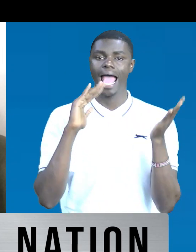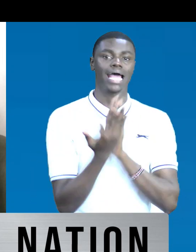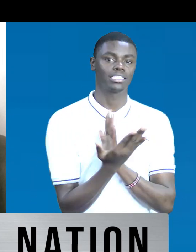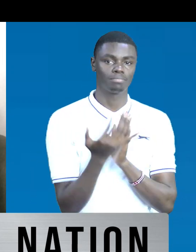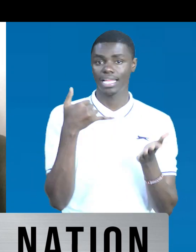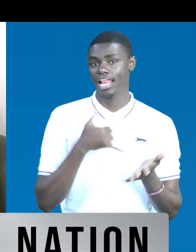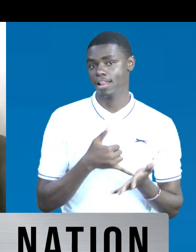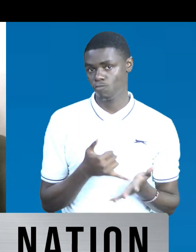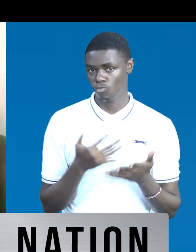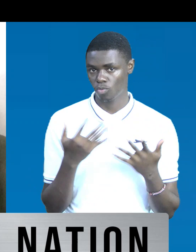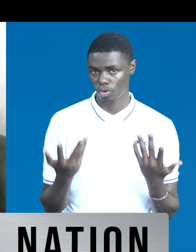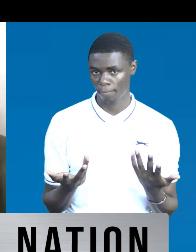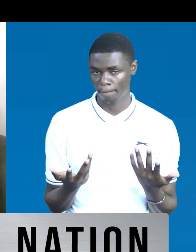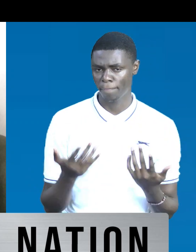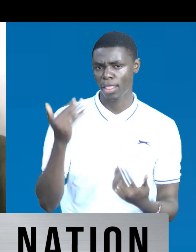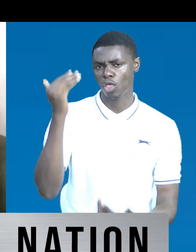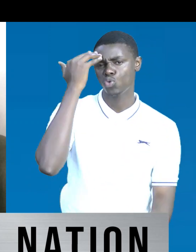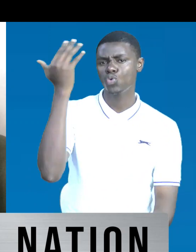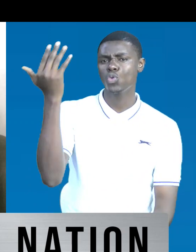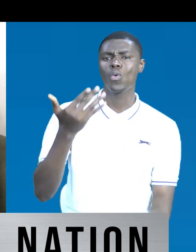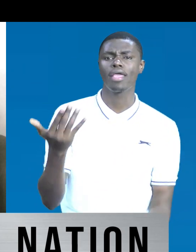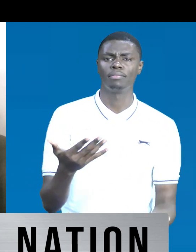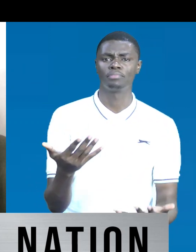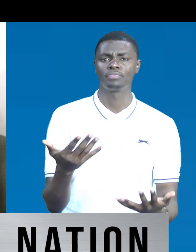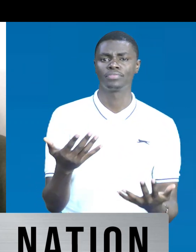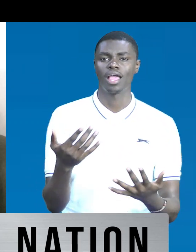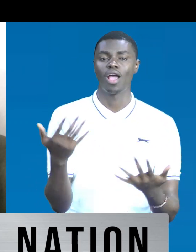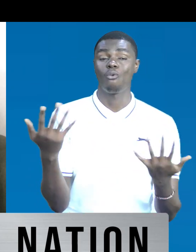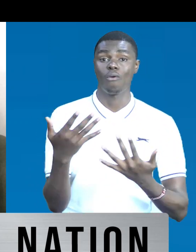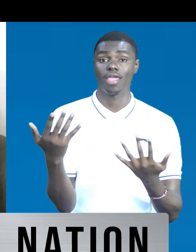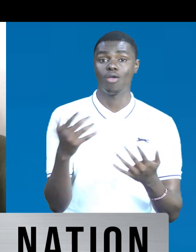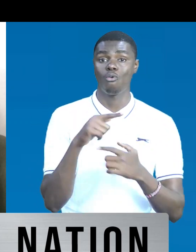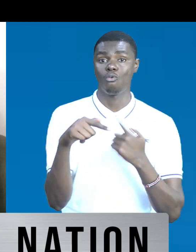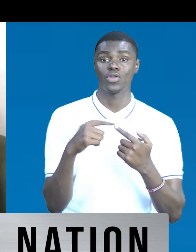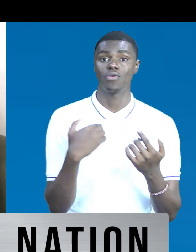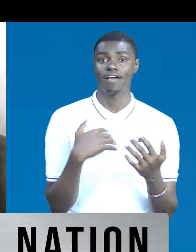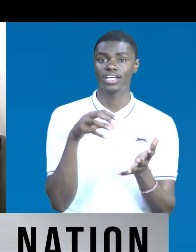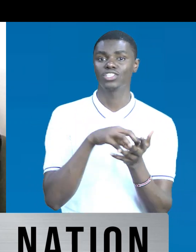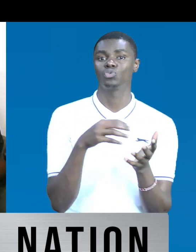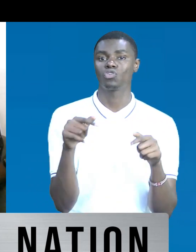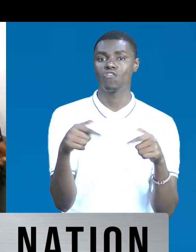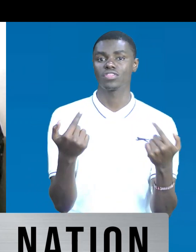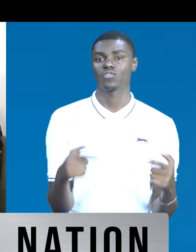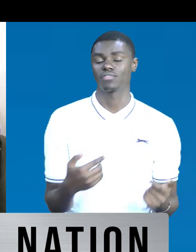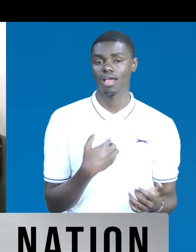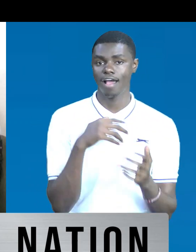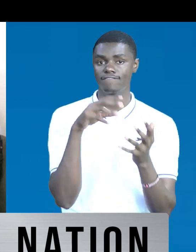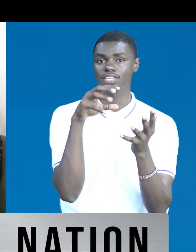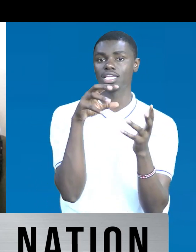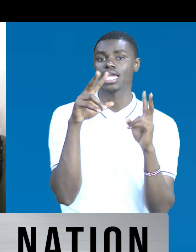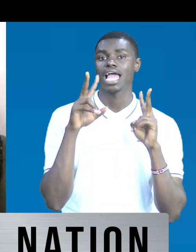involving this. Where things, when you have situations of conflict that are having issues of